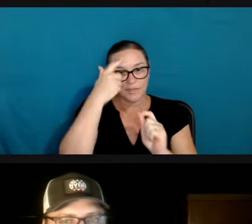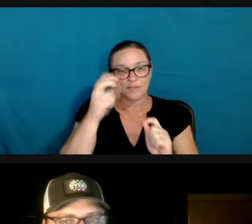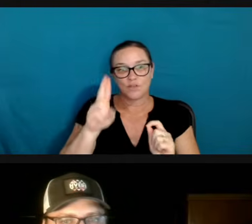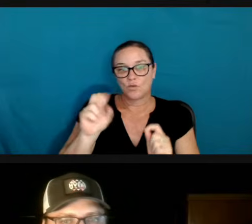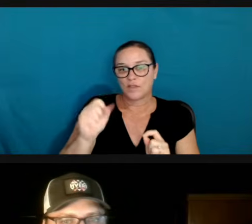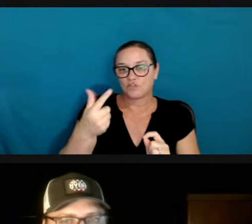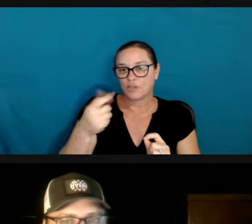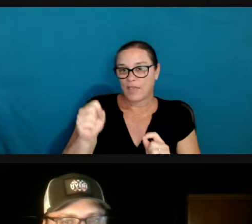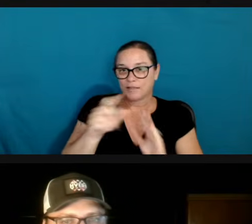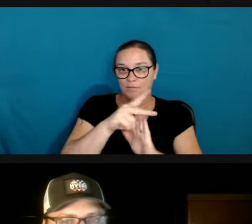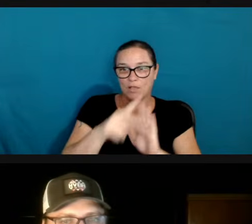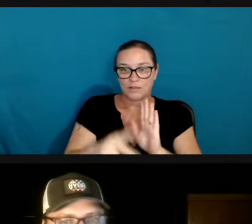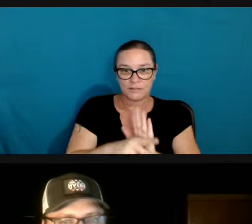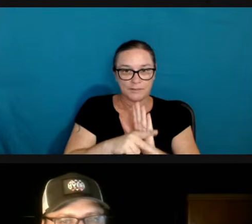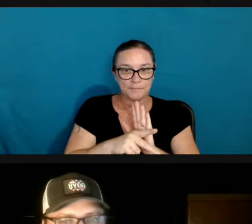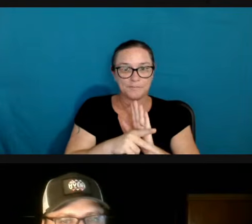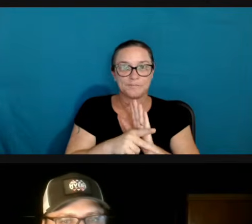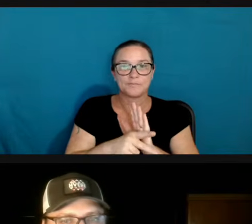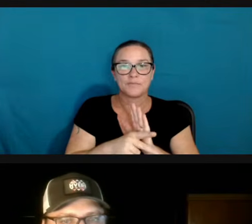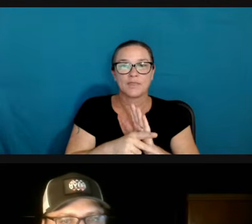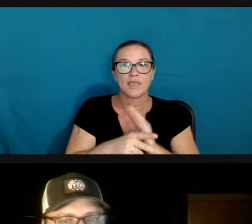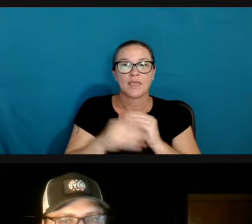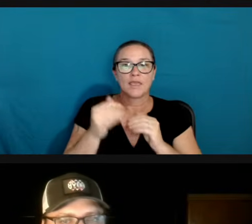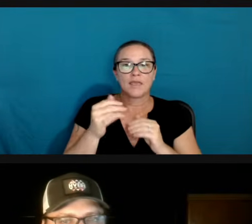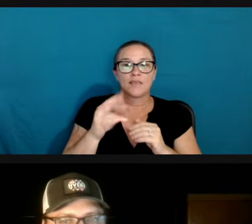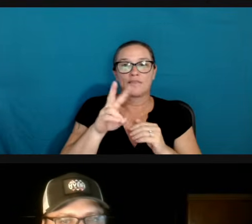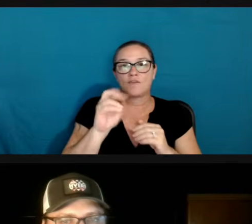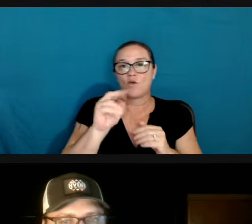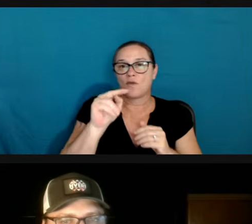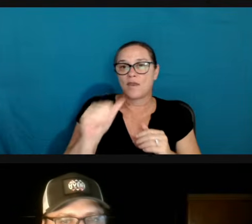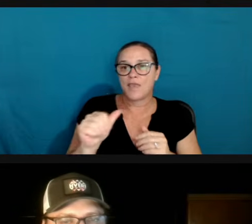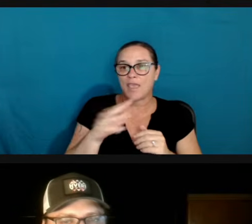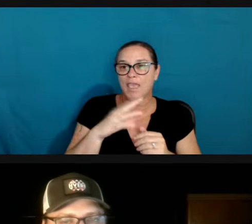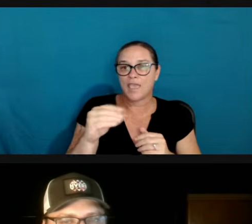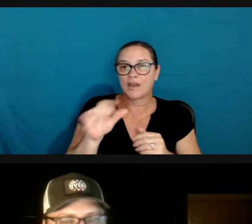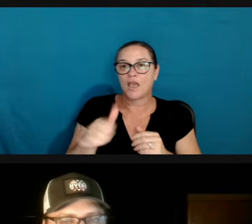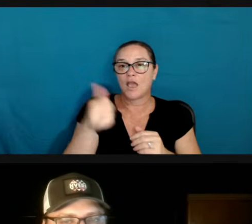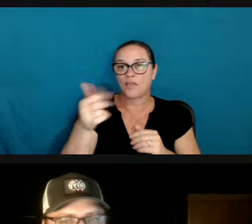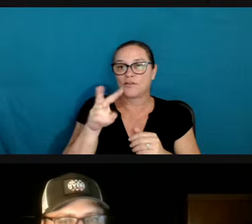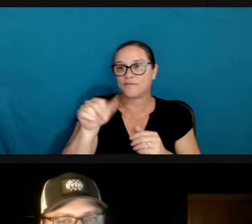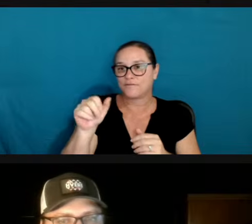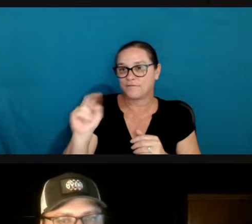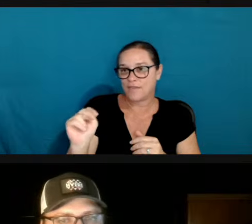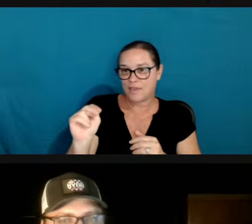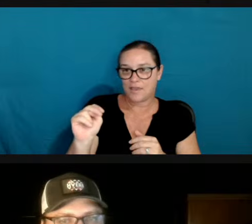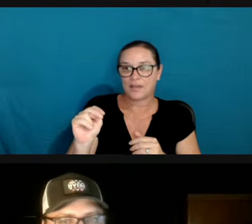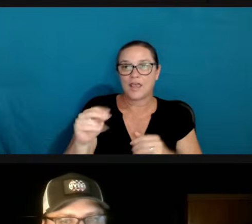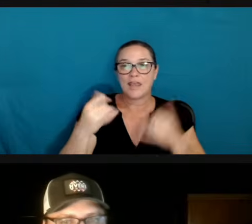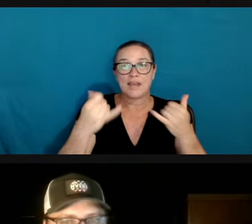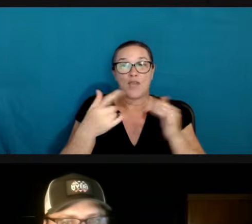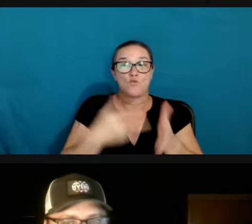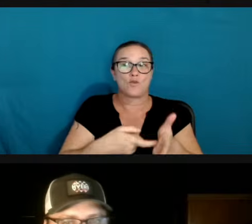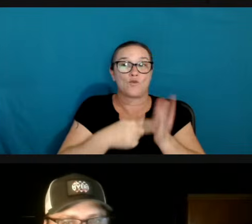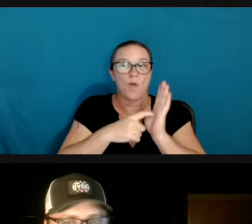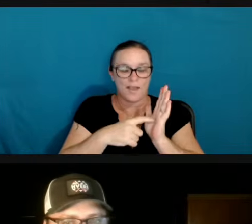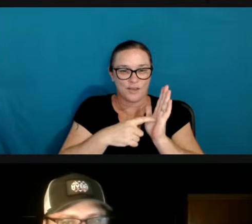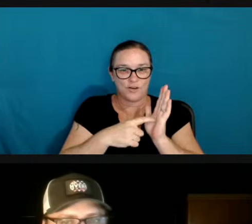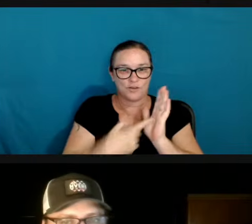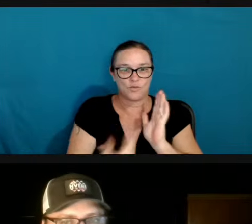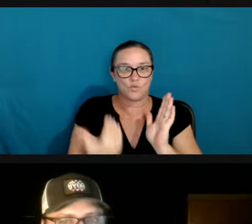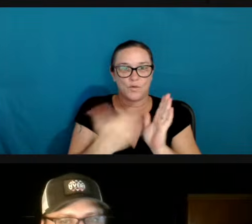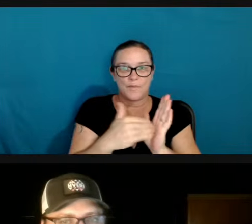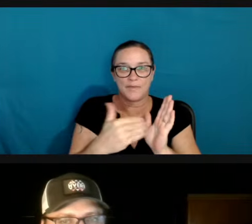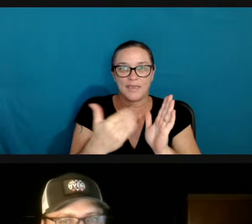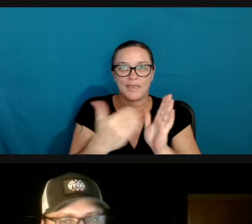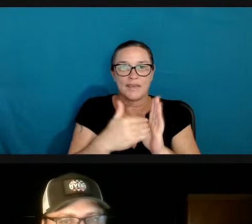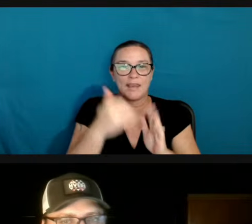policy, where the aviation notices and associated activity notices are now required to be repeated